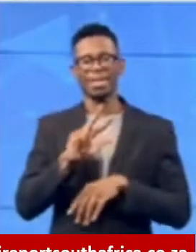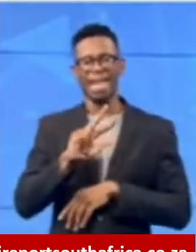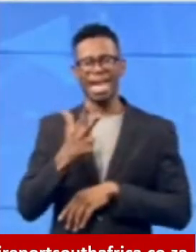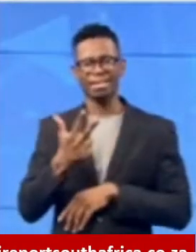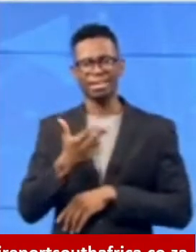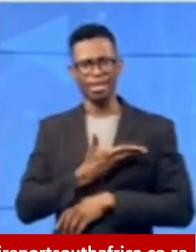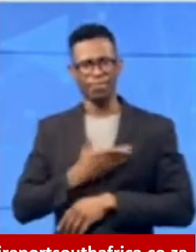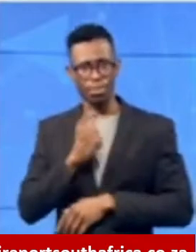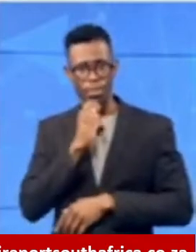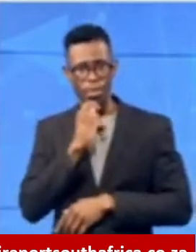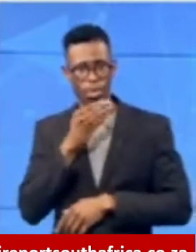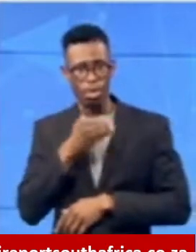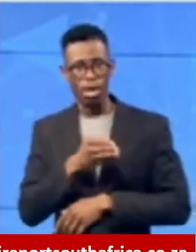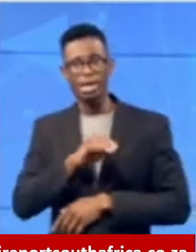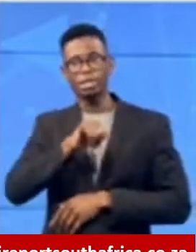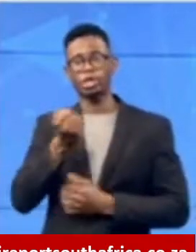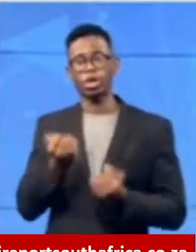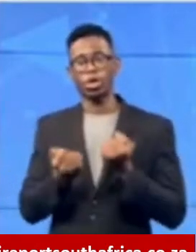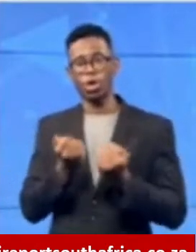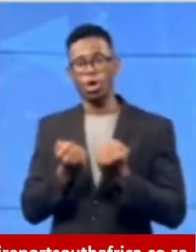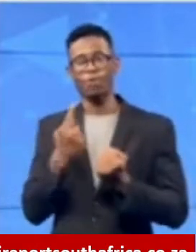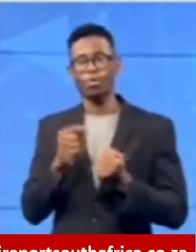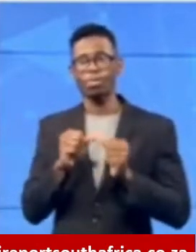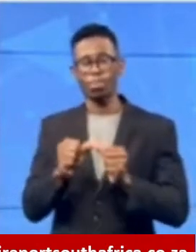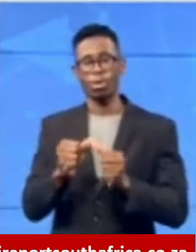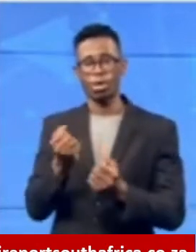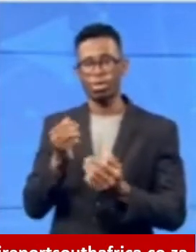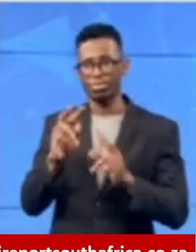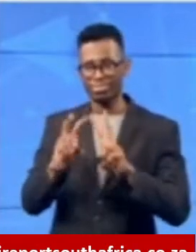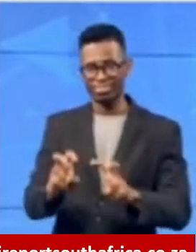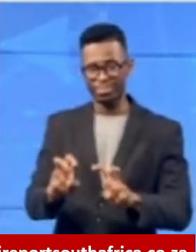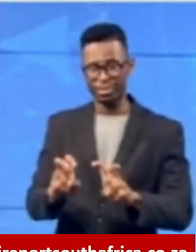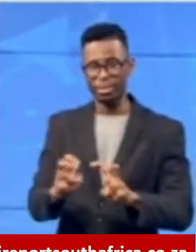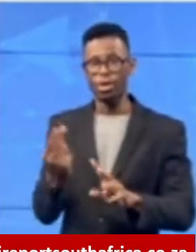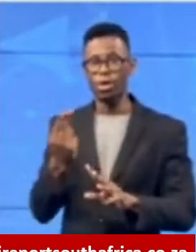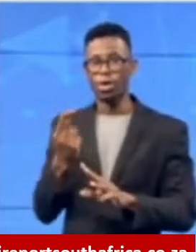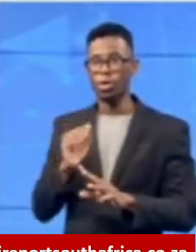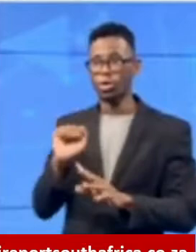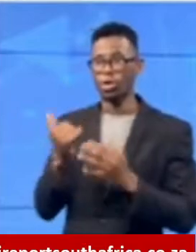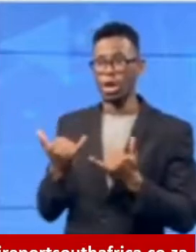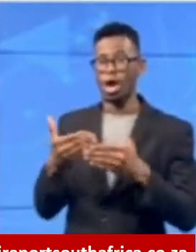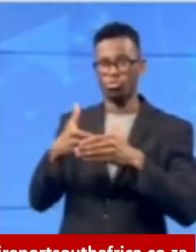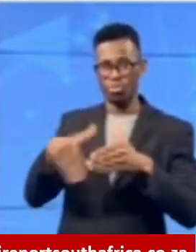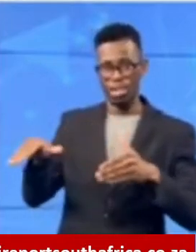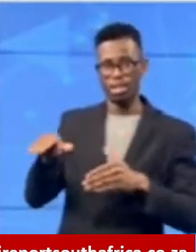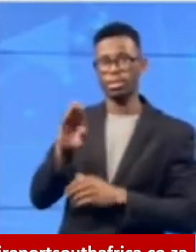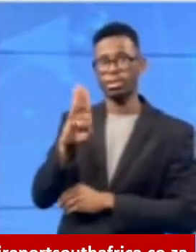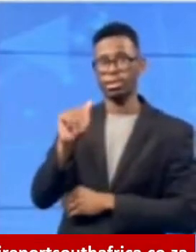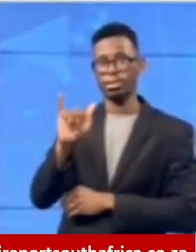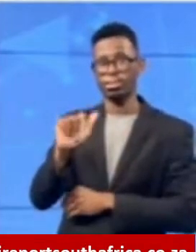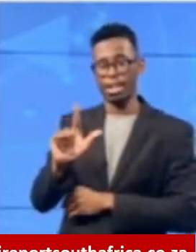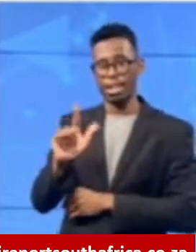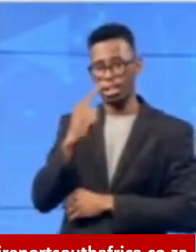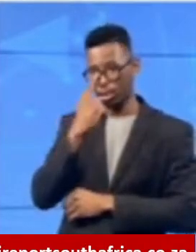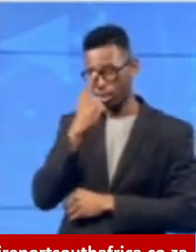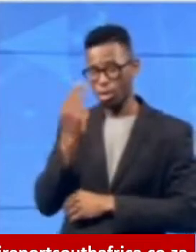further investigations. Now, it's a further conditions to your release on bail that you do not have any contact